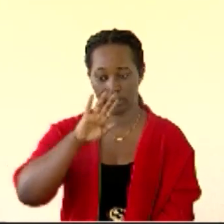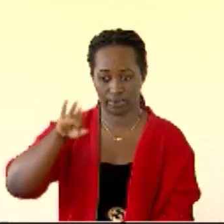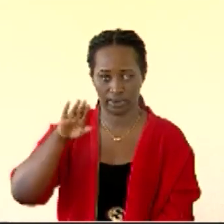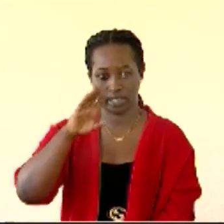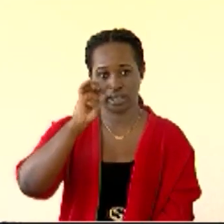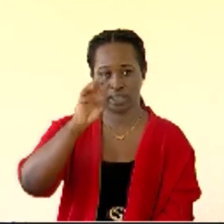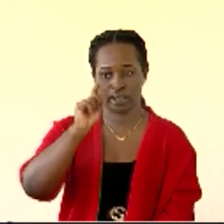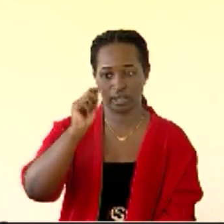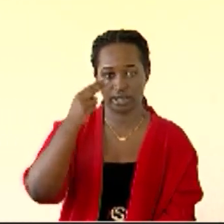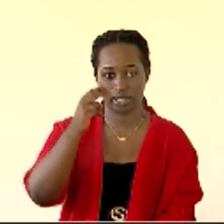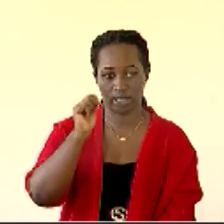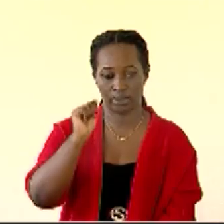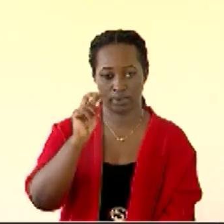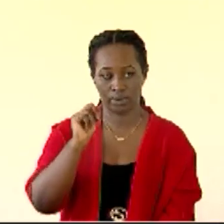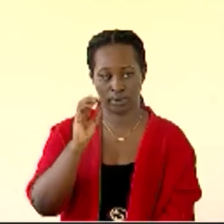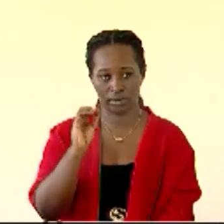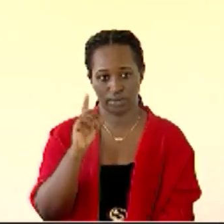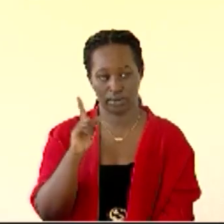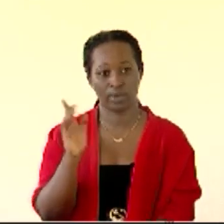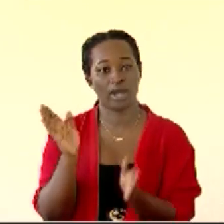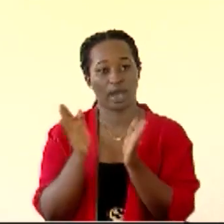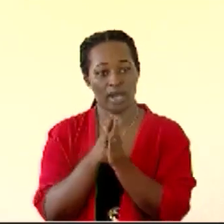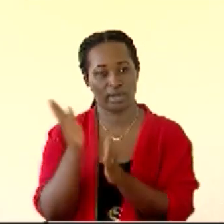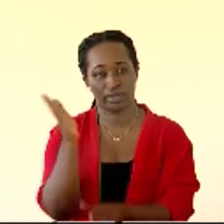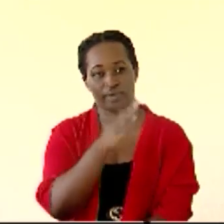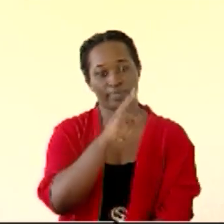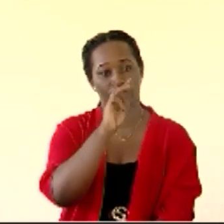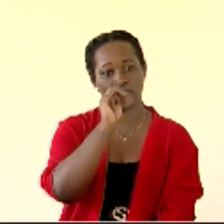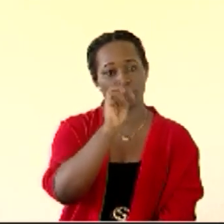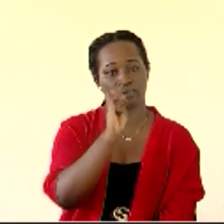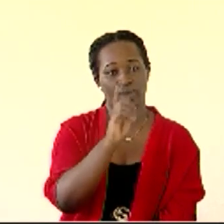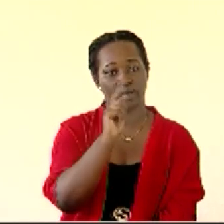This one comes from ethanol, and this is methanoic